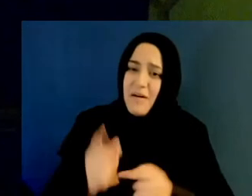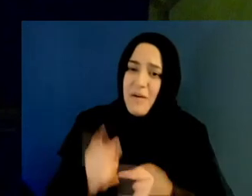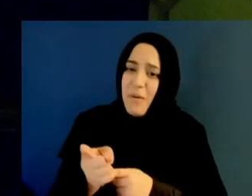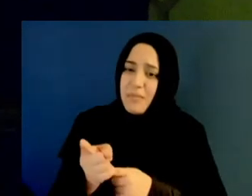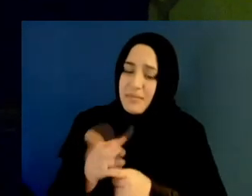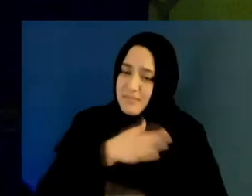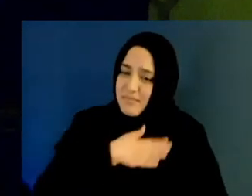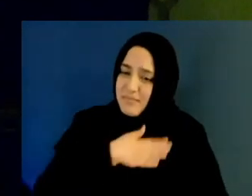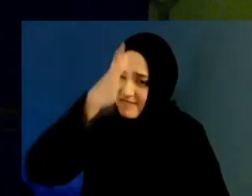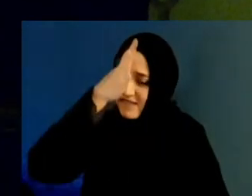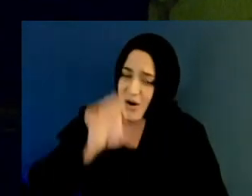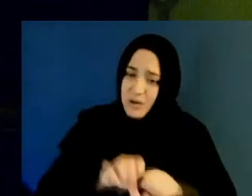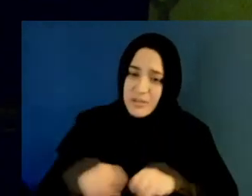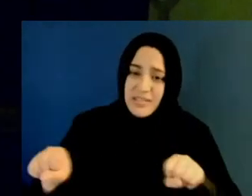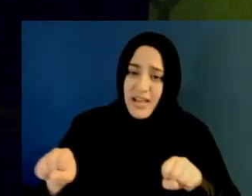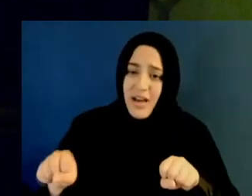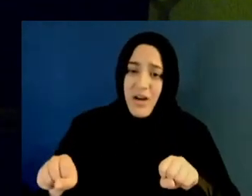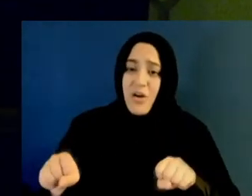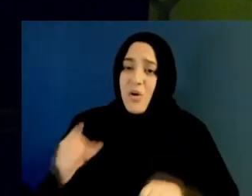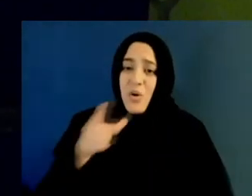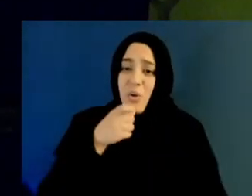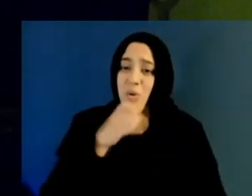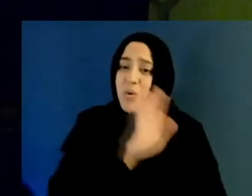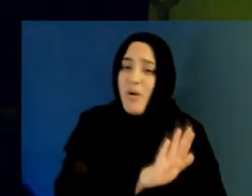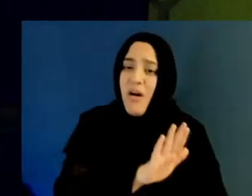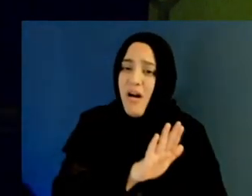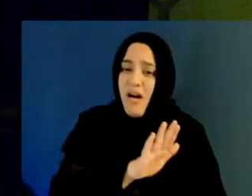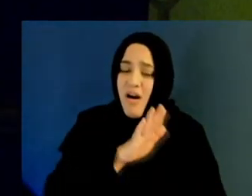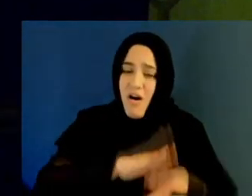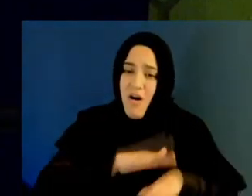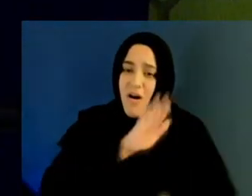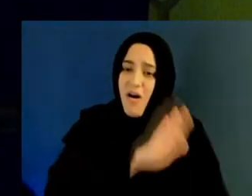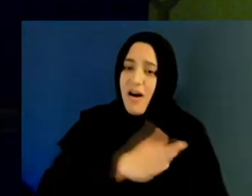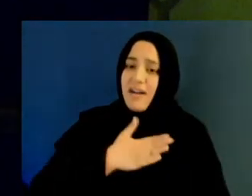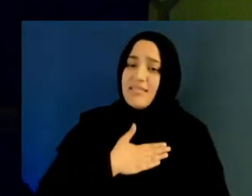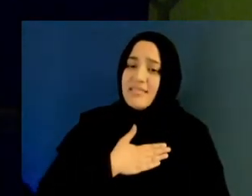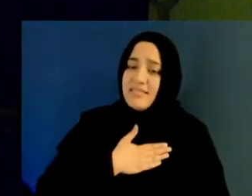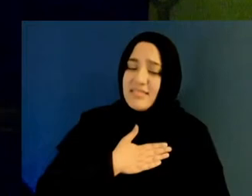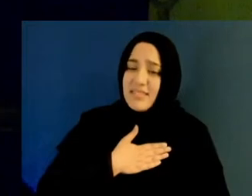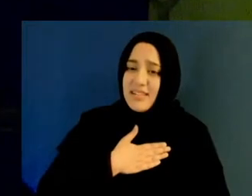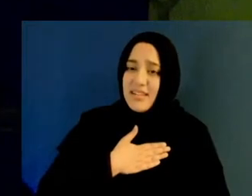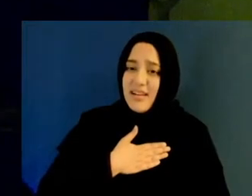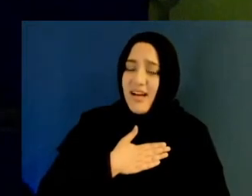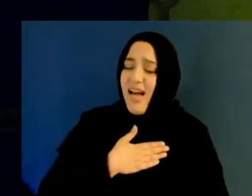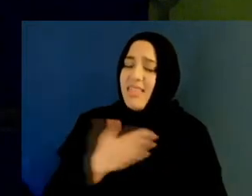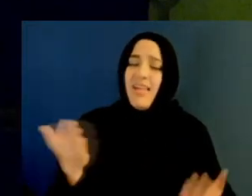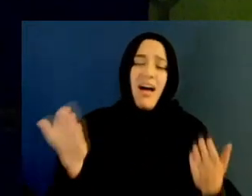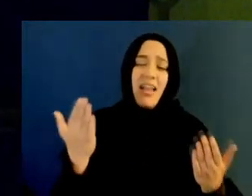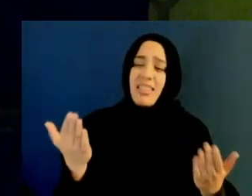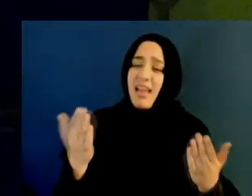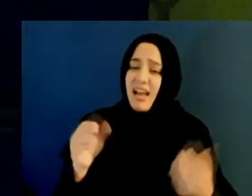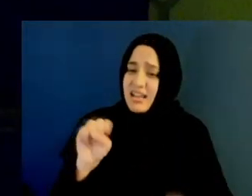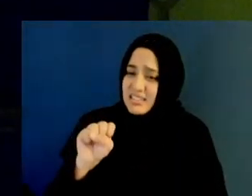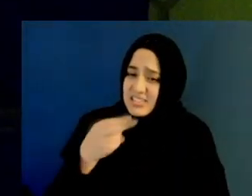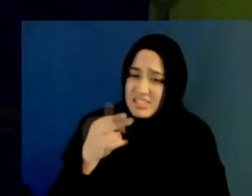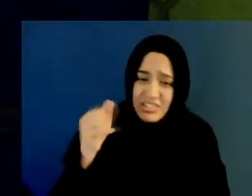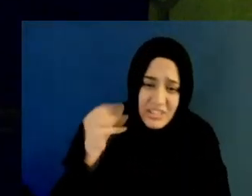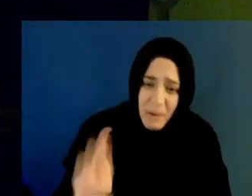Hussein, who was on the chest of Abu Abdullah, Allah, Allah, shimmer on the chest